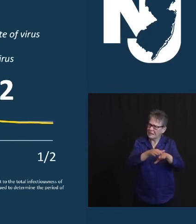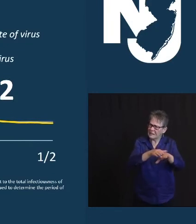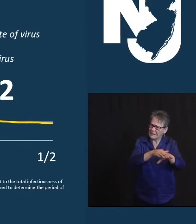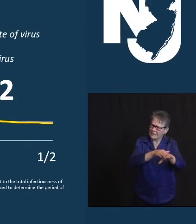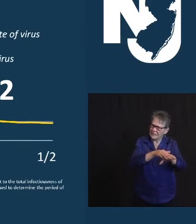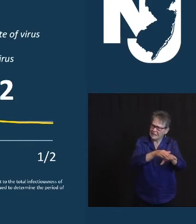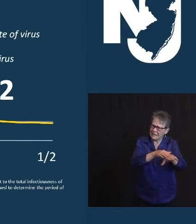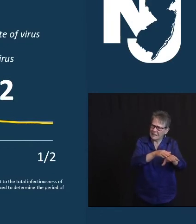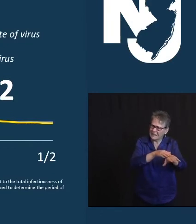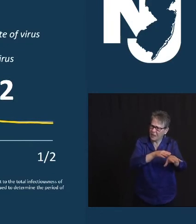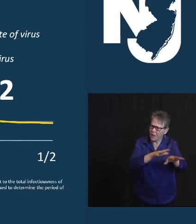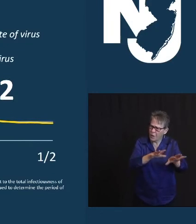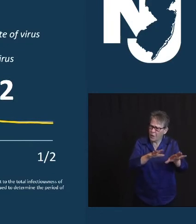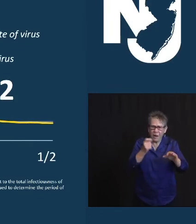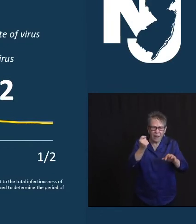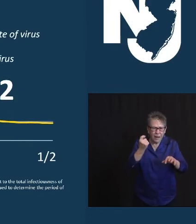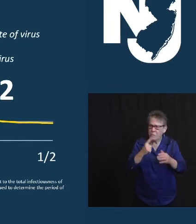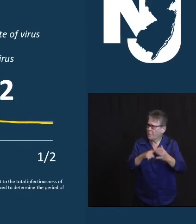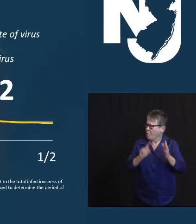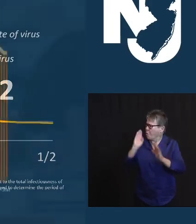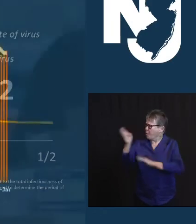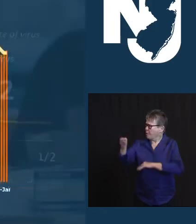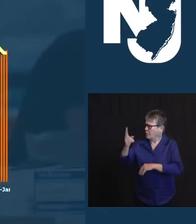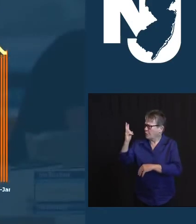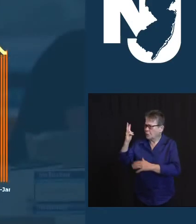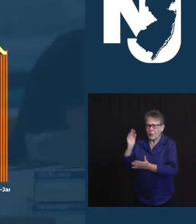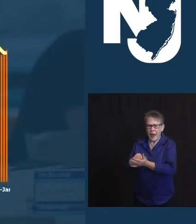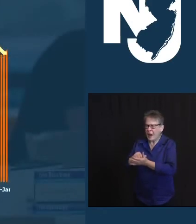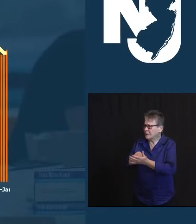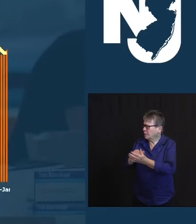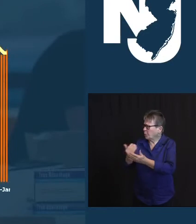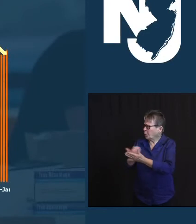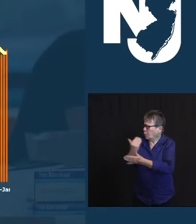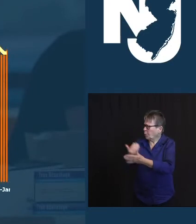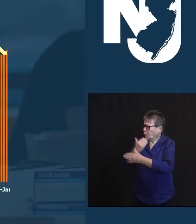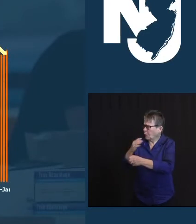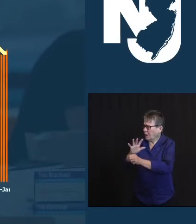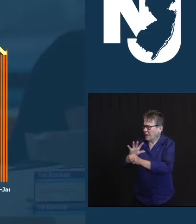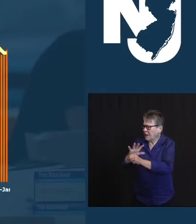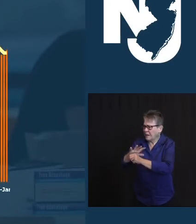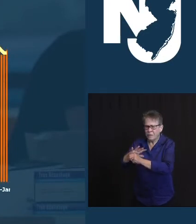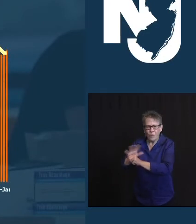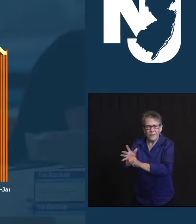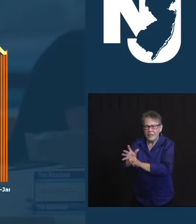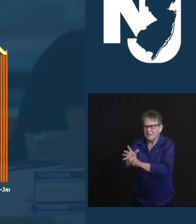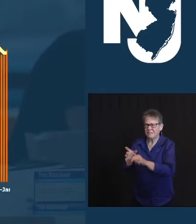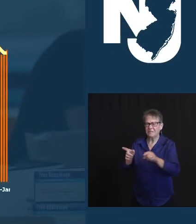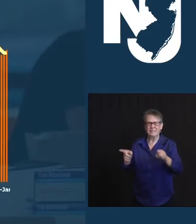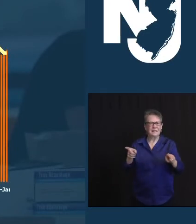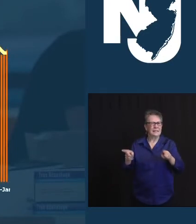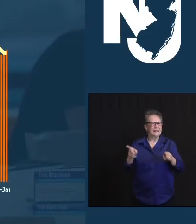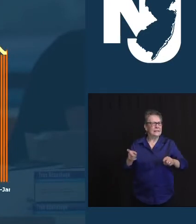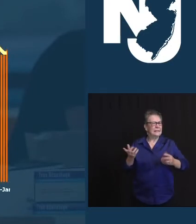very large top number. Across our health systems, as of last night, there were